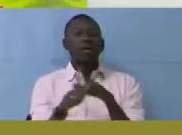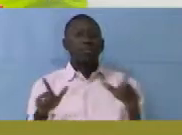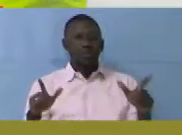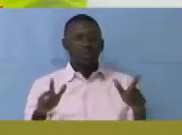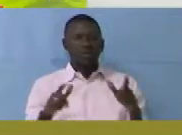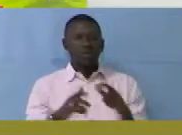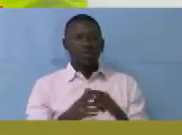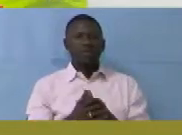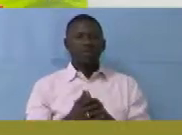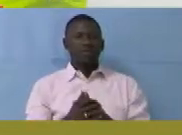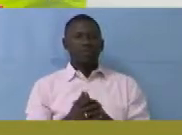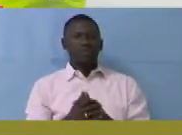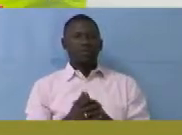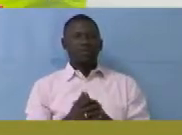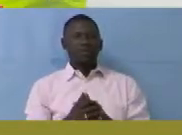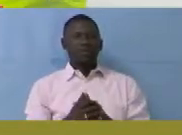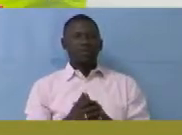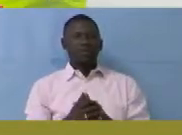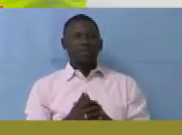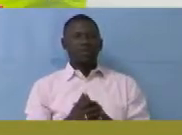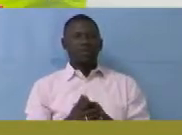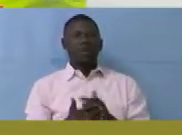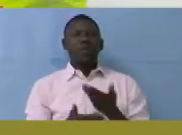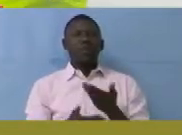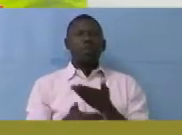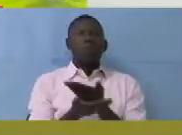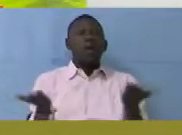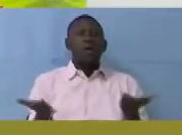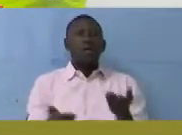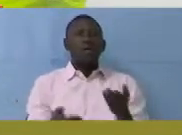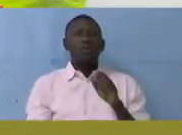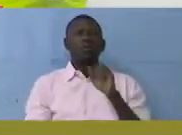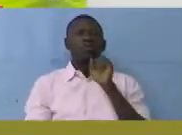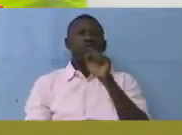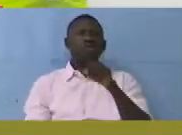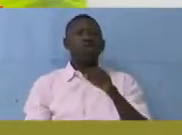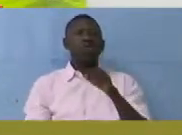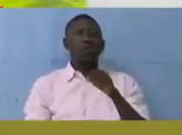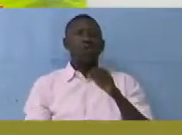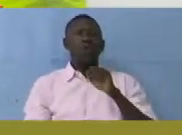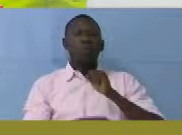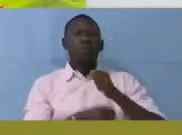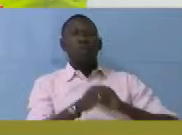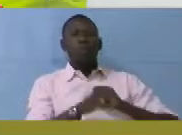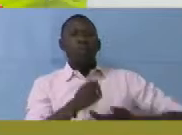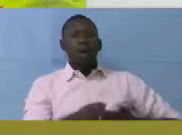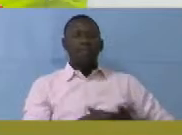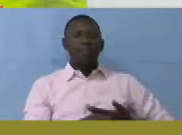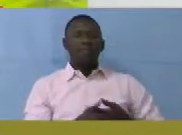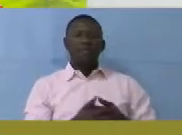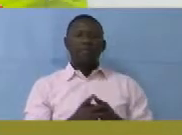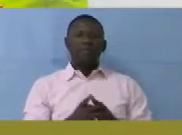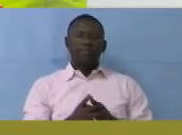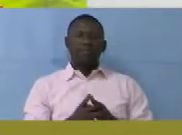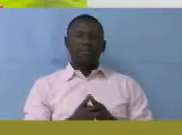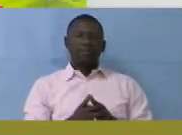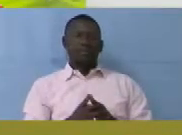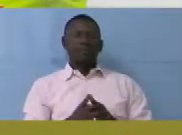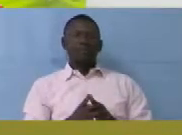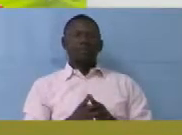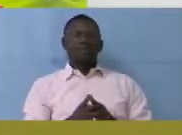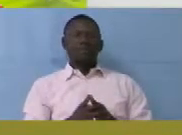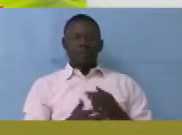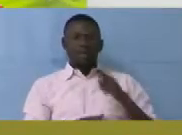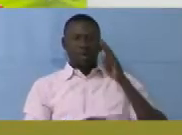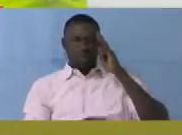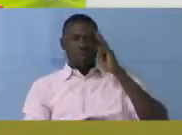Musole. Where is your wife from the Serif clan? So I said, he's at home. Nkaya